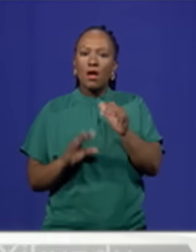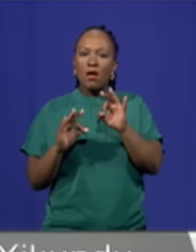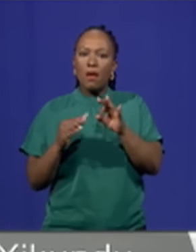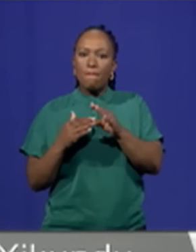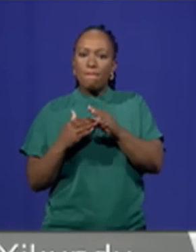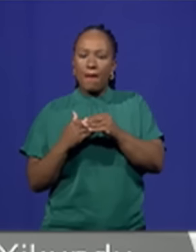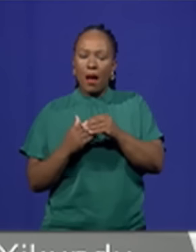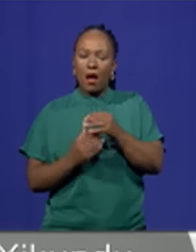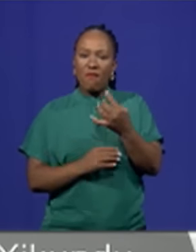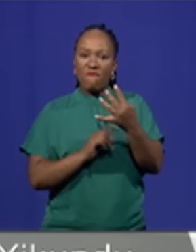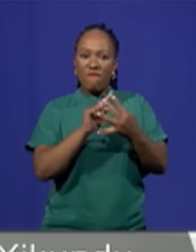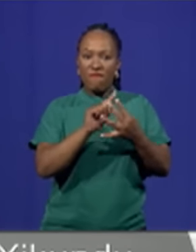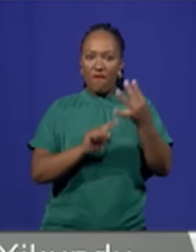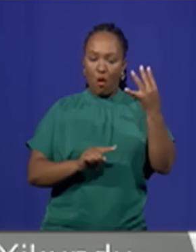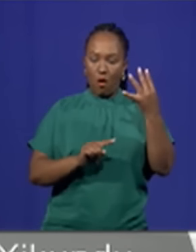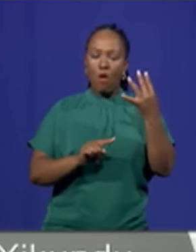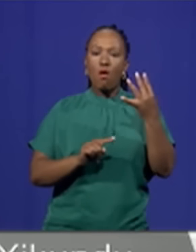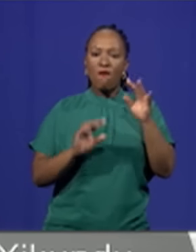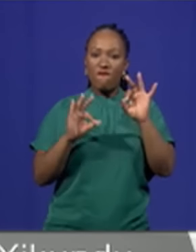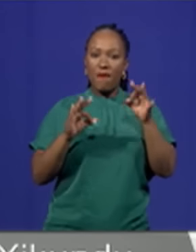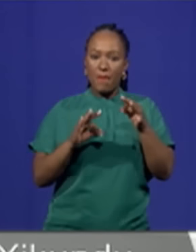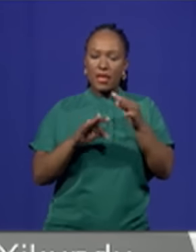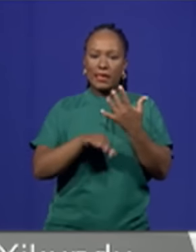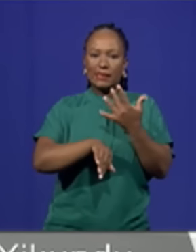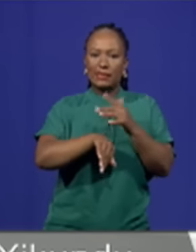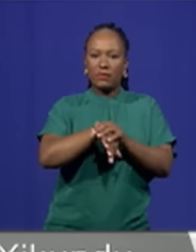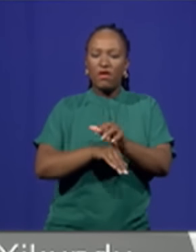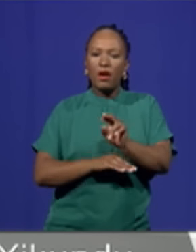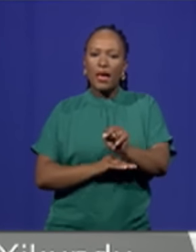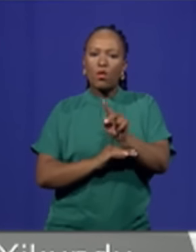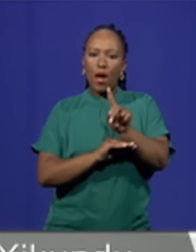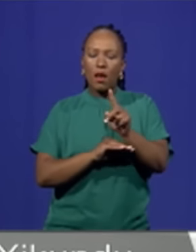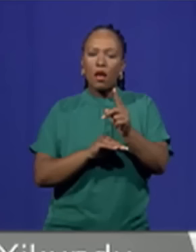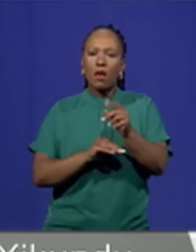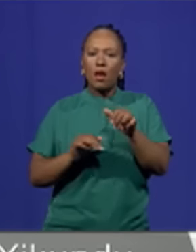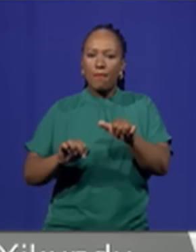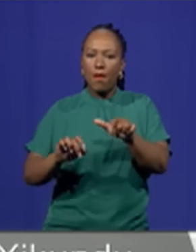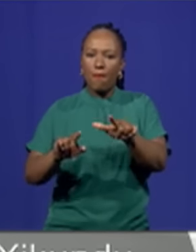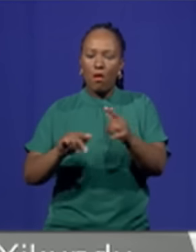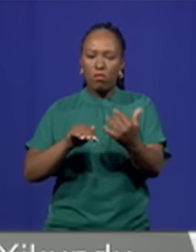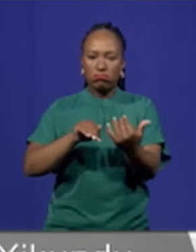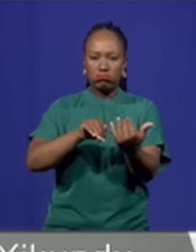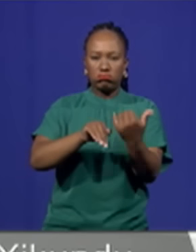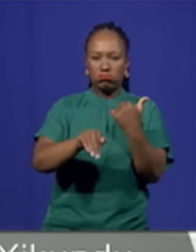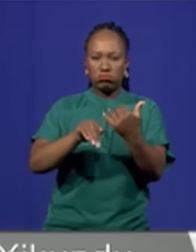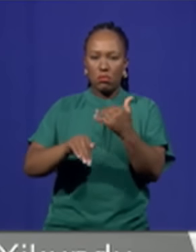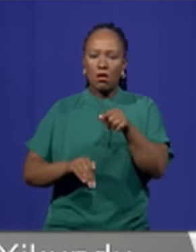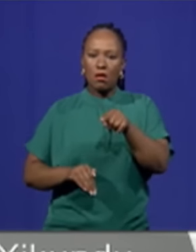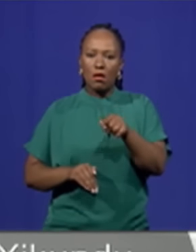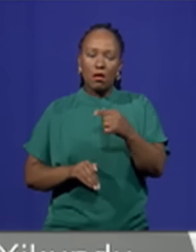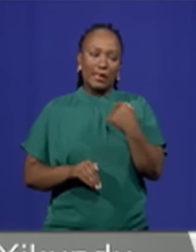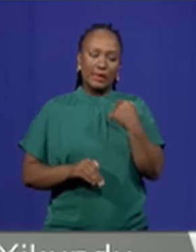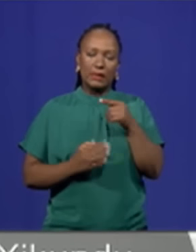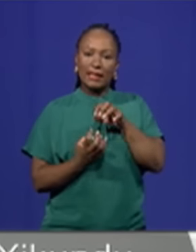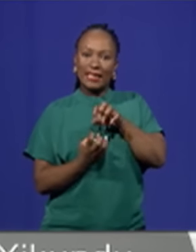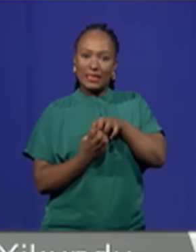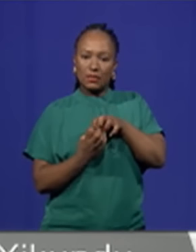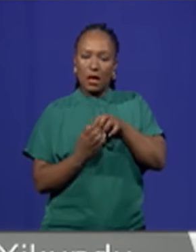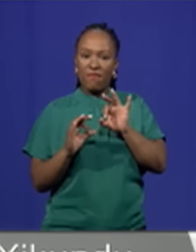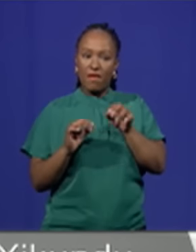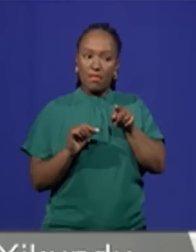Maswanganyi tseo di tlhokafetse mo kotsing ya sejanaga mo tselafefong ya N1 kwa Limpopo pele ga bokhutlo jwa beke jwa Paseka di bolokilwe